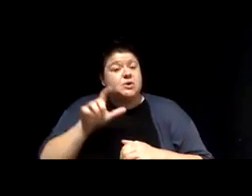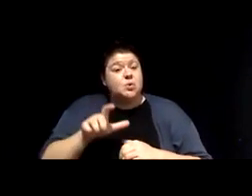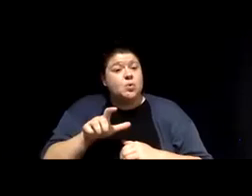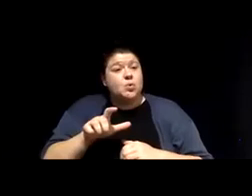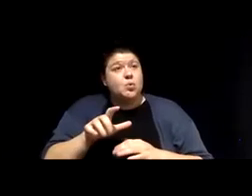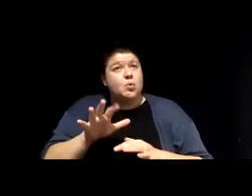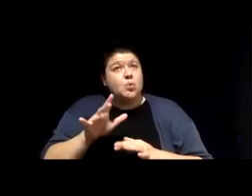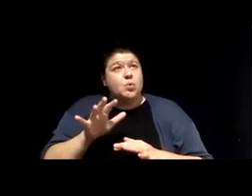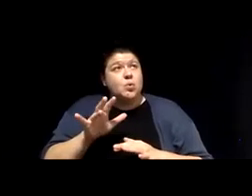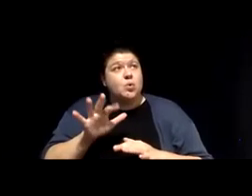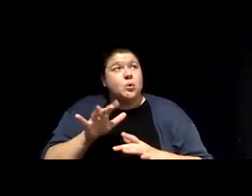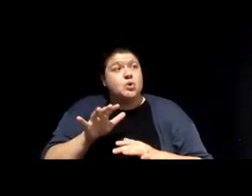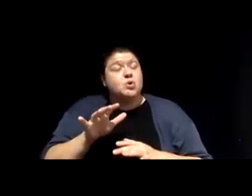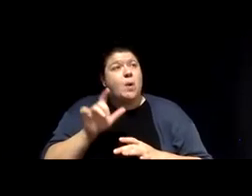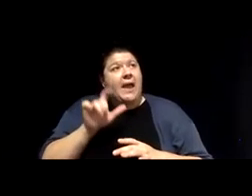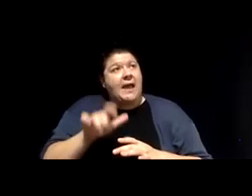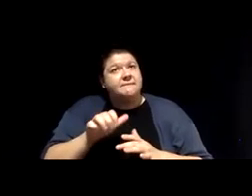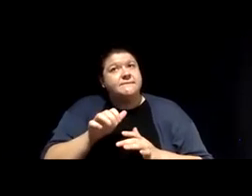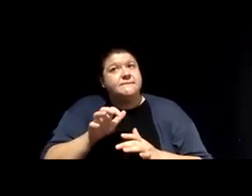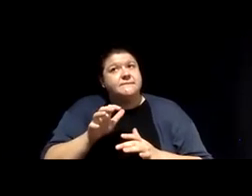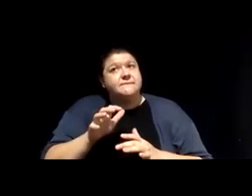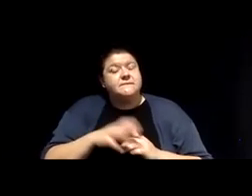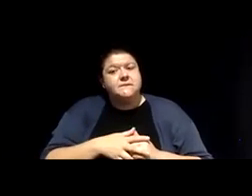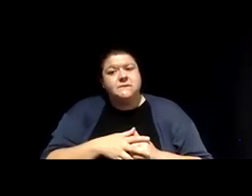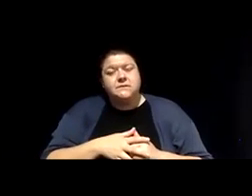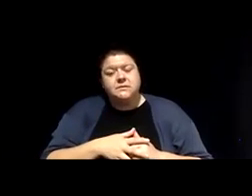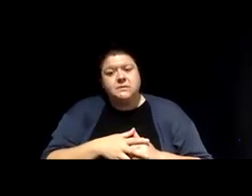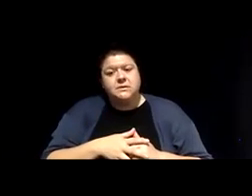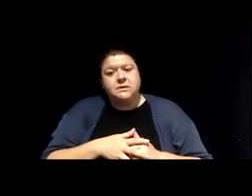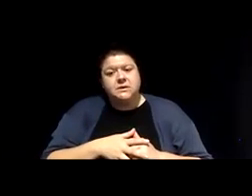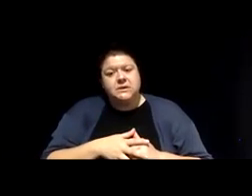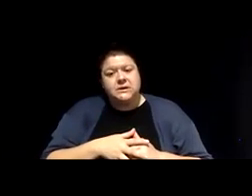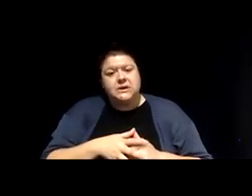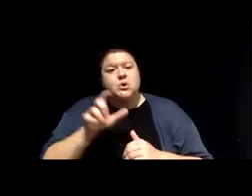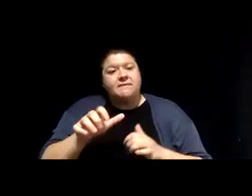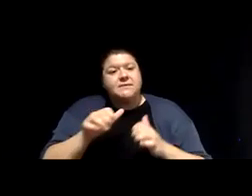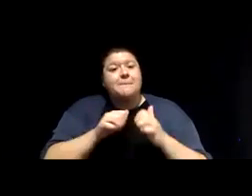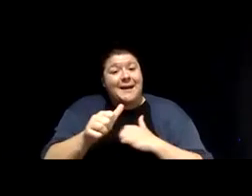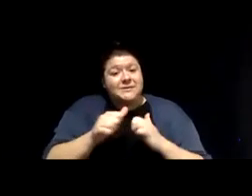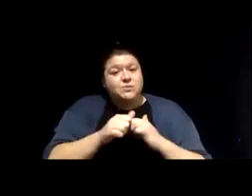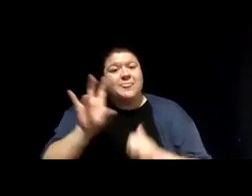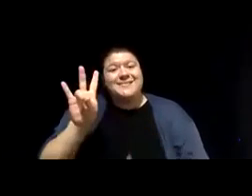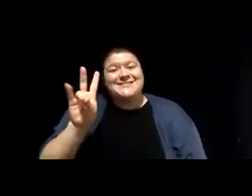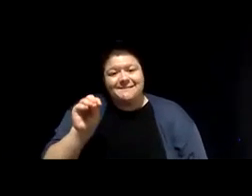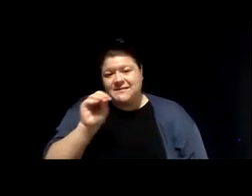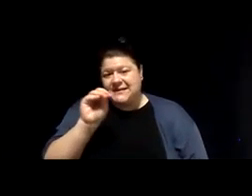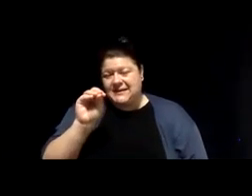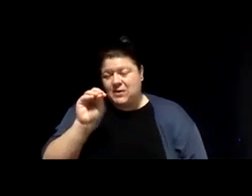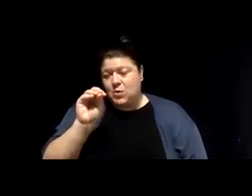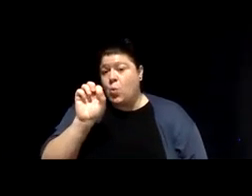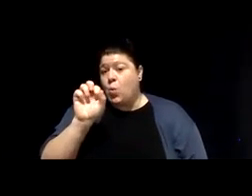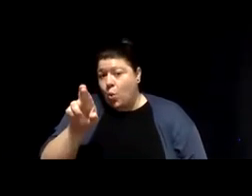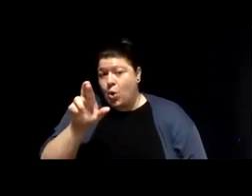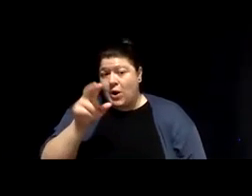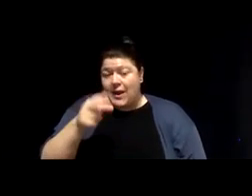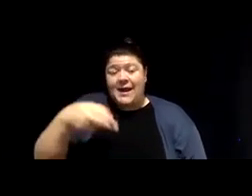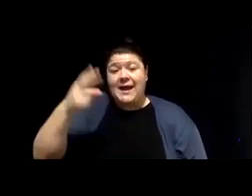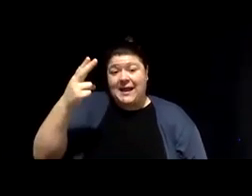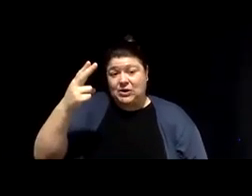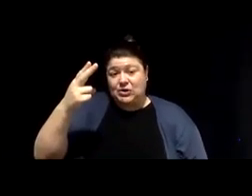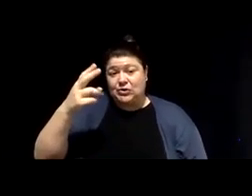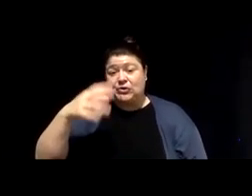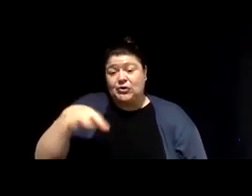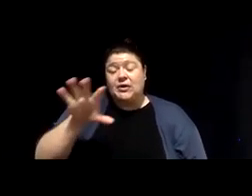70. You have to pass with a 70 or higher. And because there's